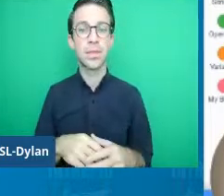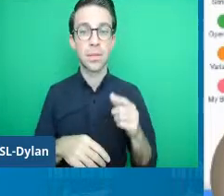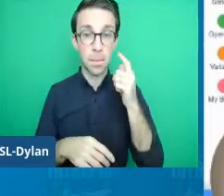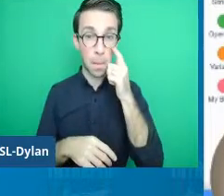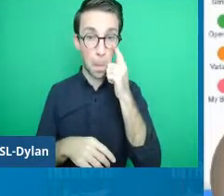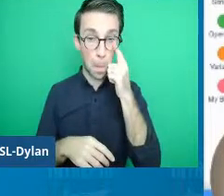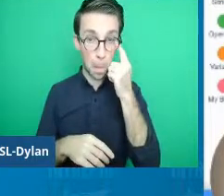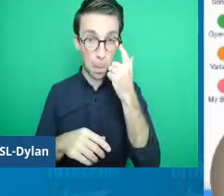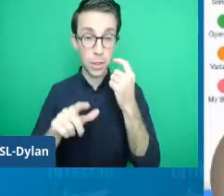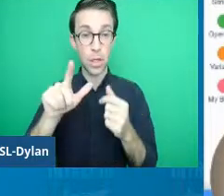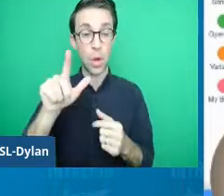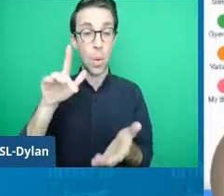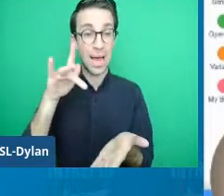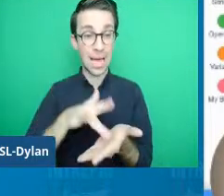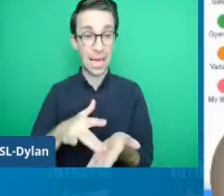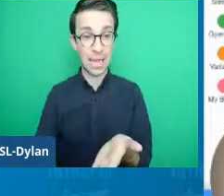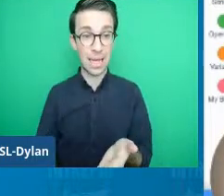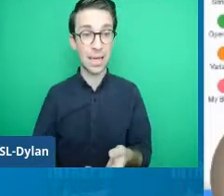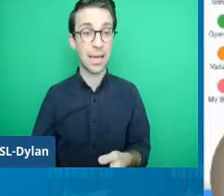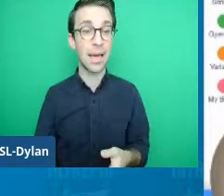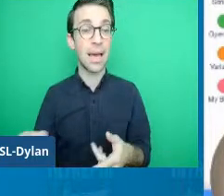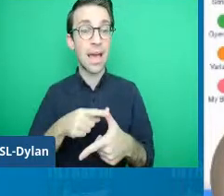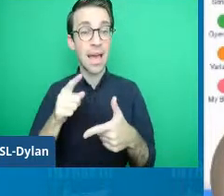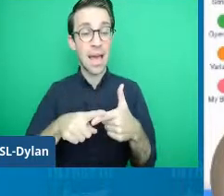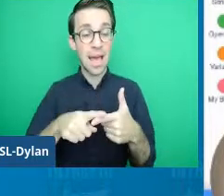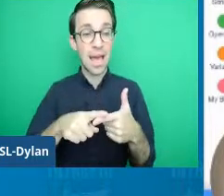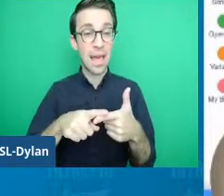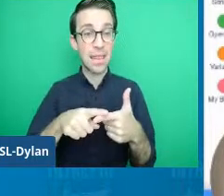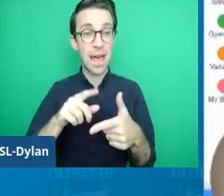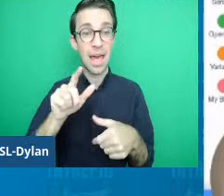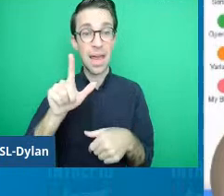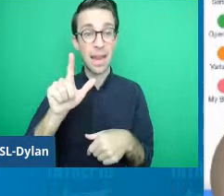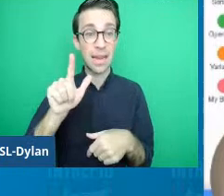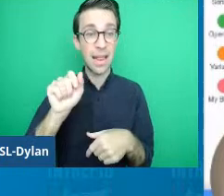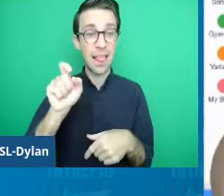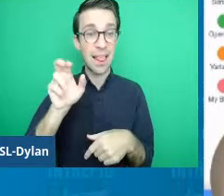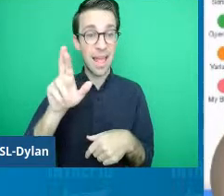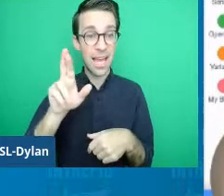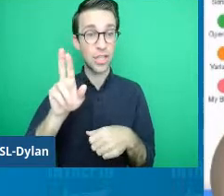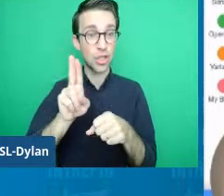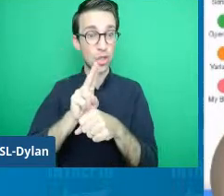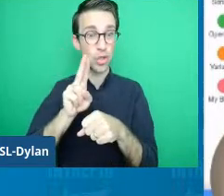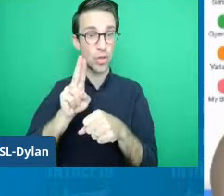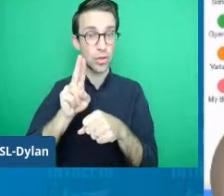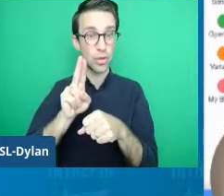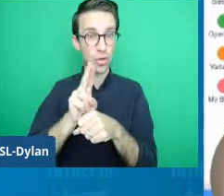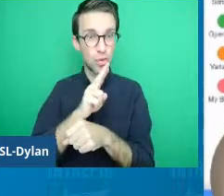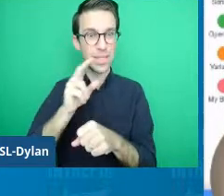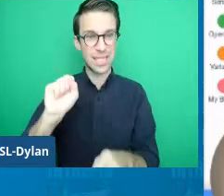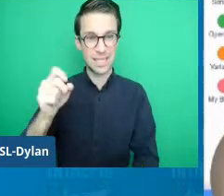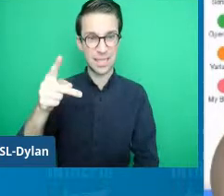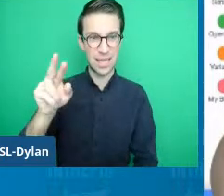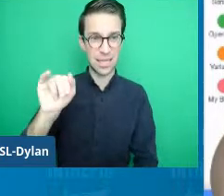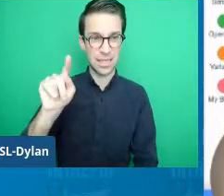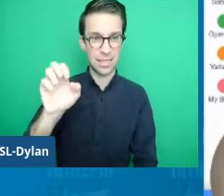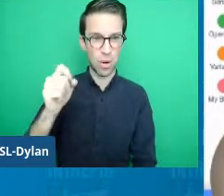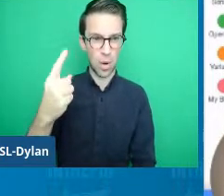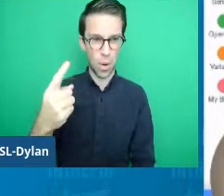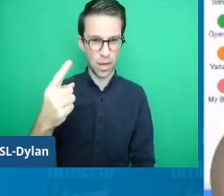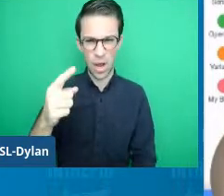Sprite 1 is my ship, right? I'm going to name it my ship. Here's the bad guy ship.